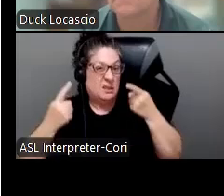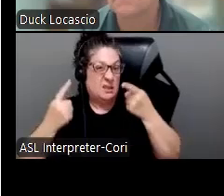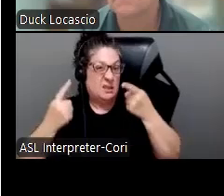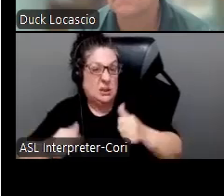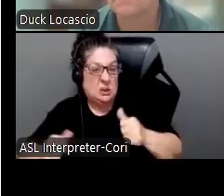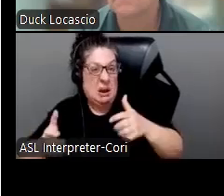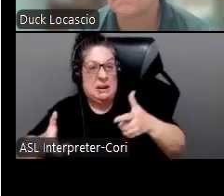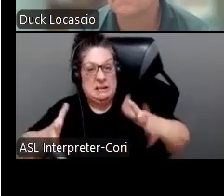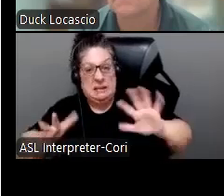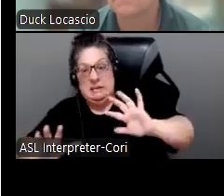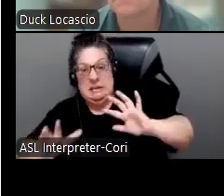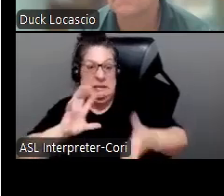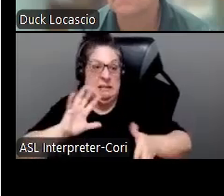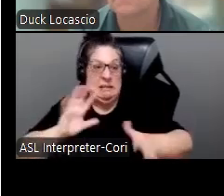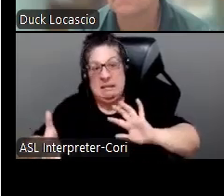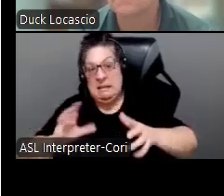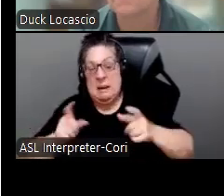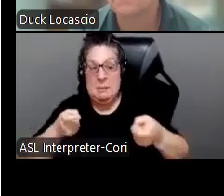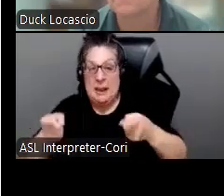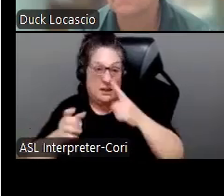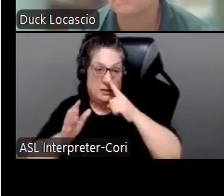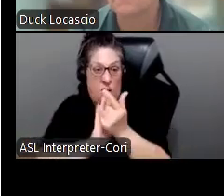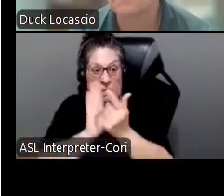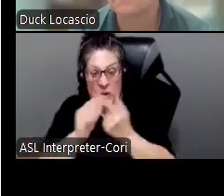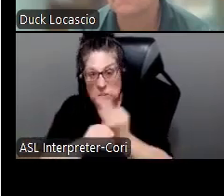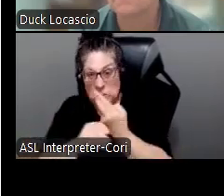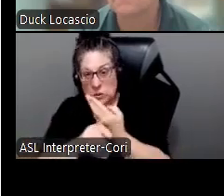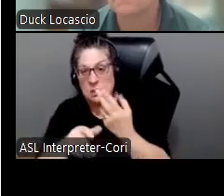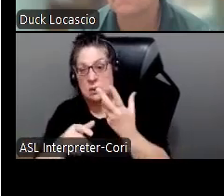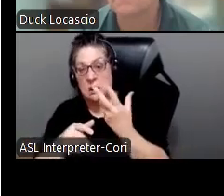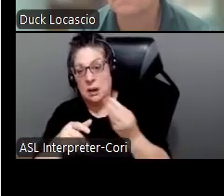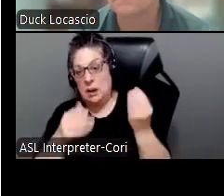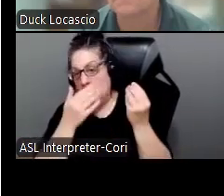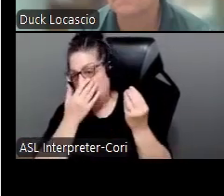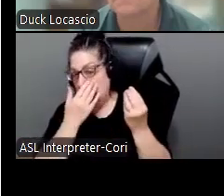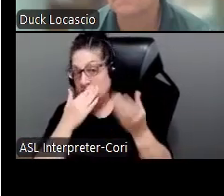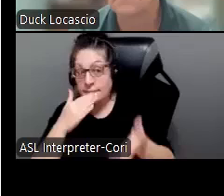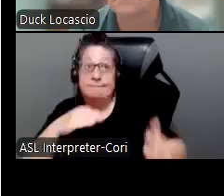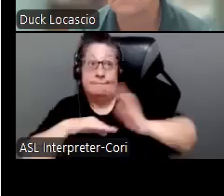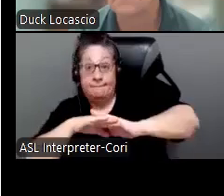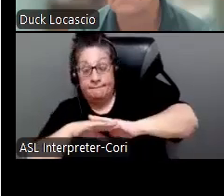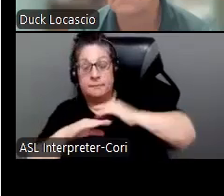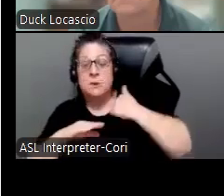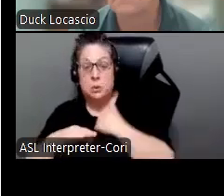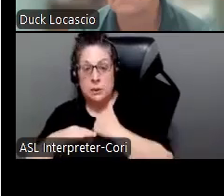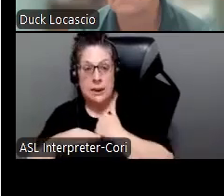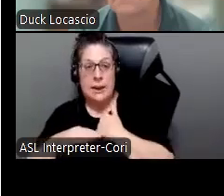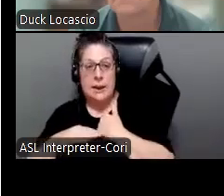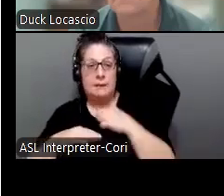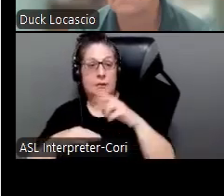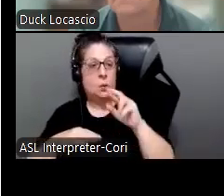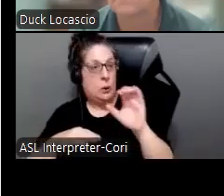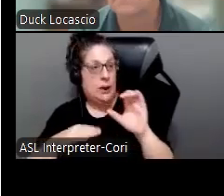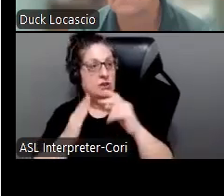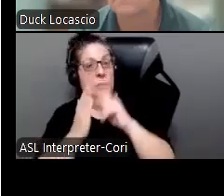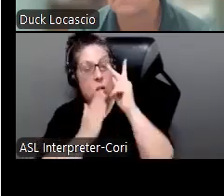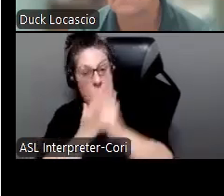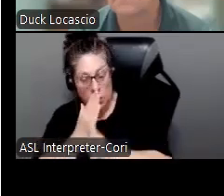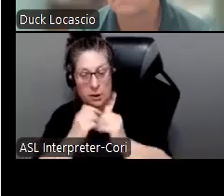manage for legal uses. And on top of that, we have a recreation program. We